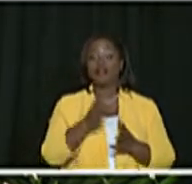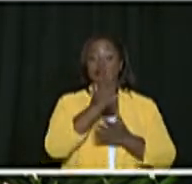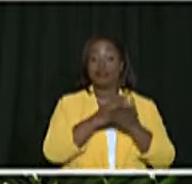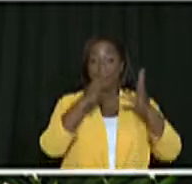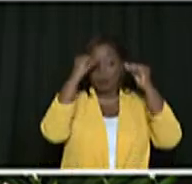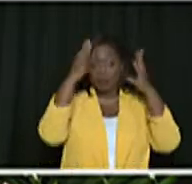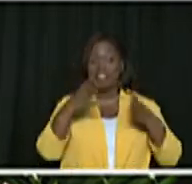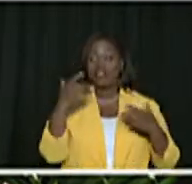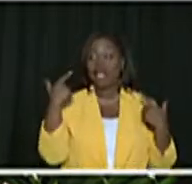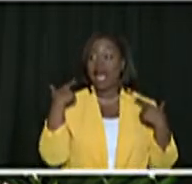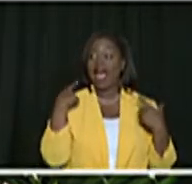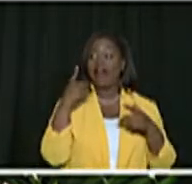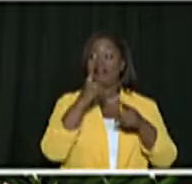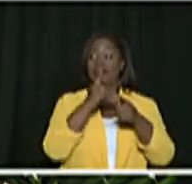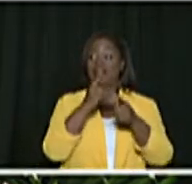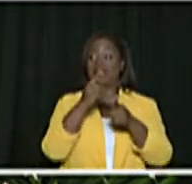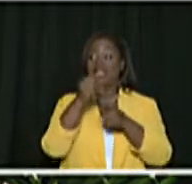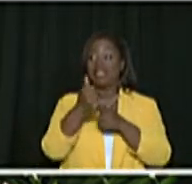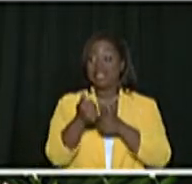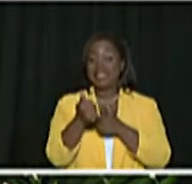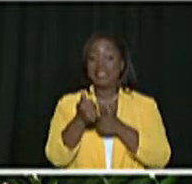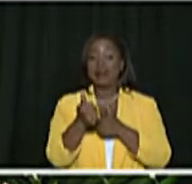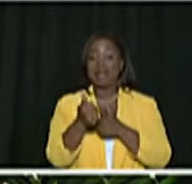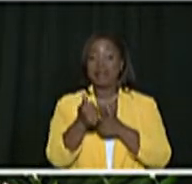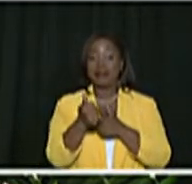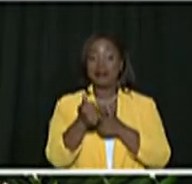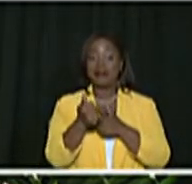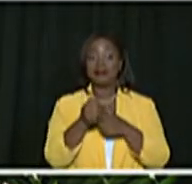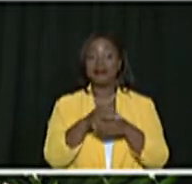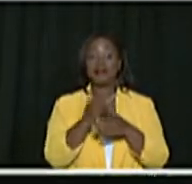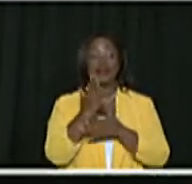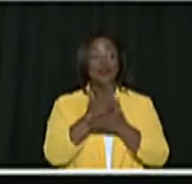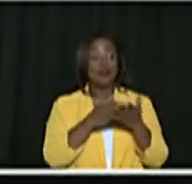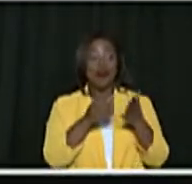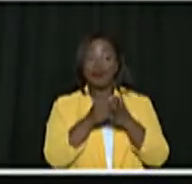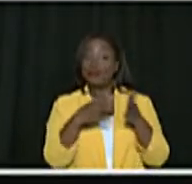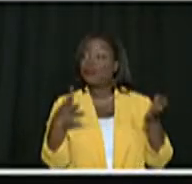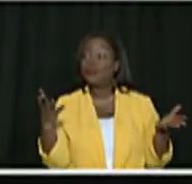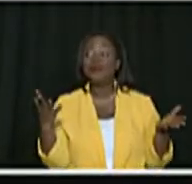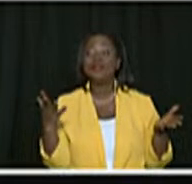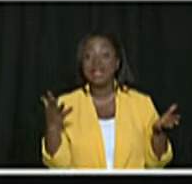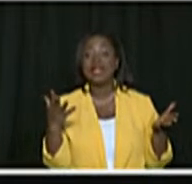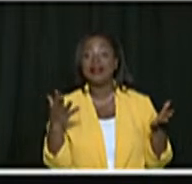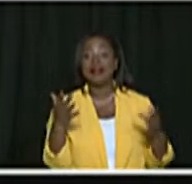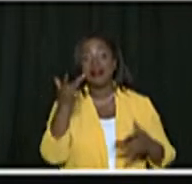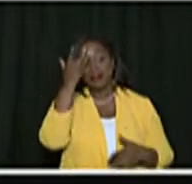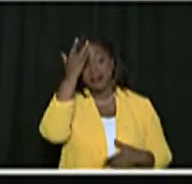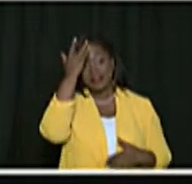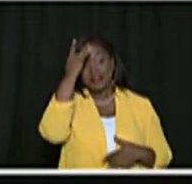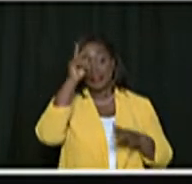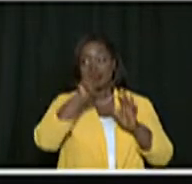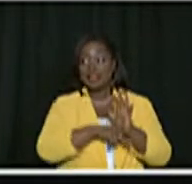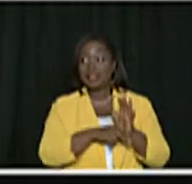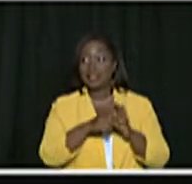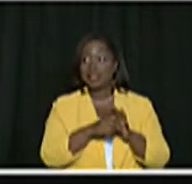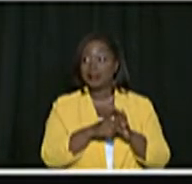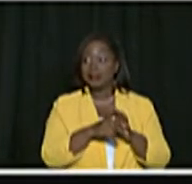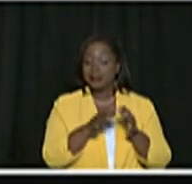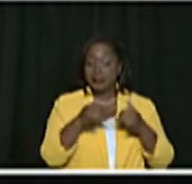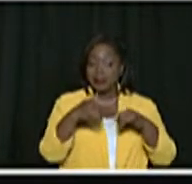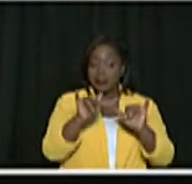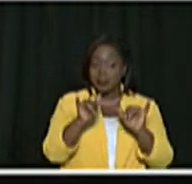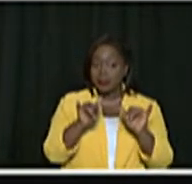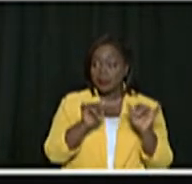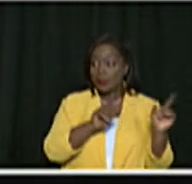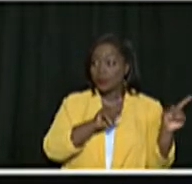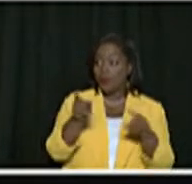of, innate illnesses, etc. What about our students who have certain illnesses, etc.? Do we put them on a bus? Do we put them in a robot